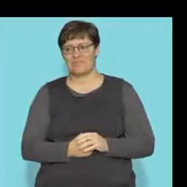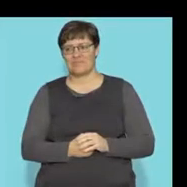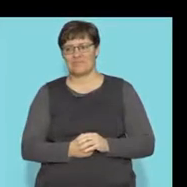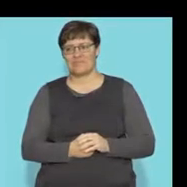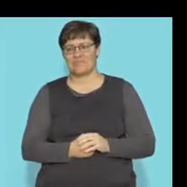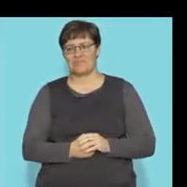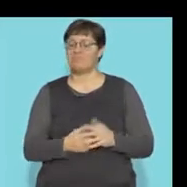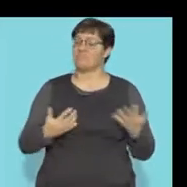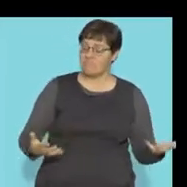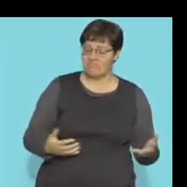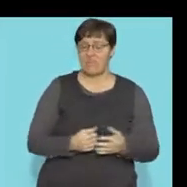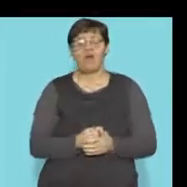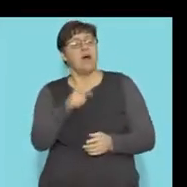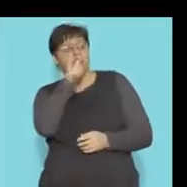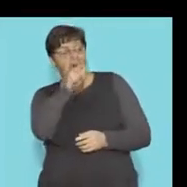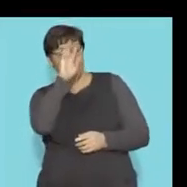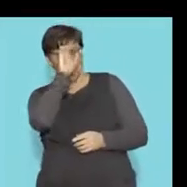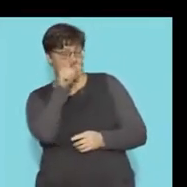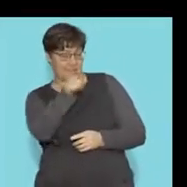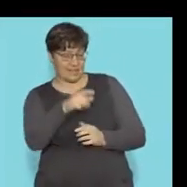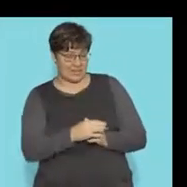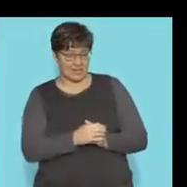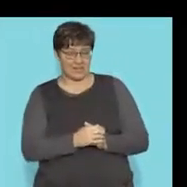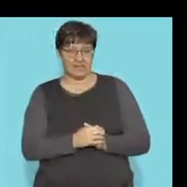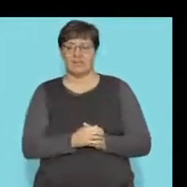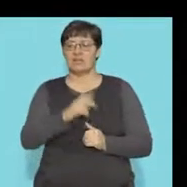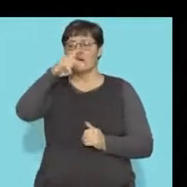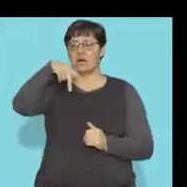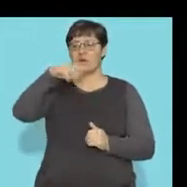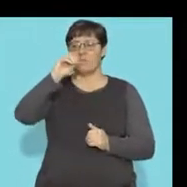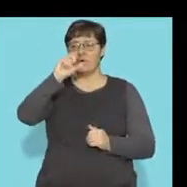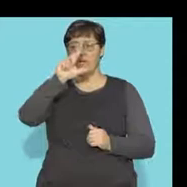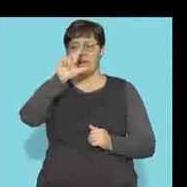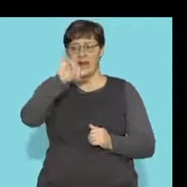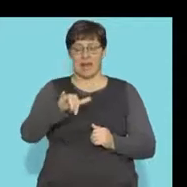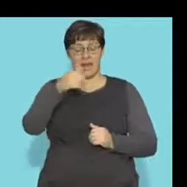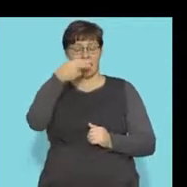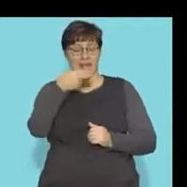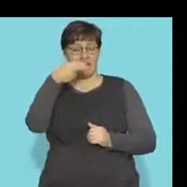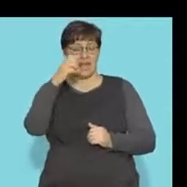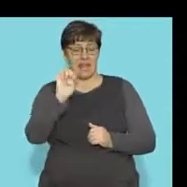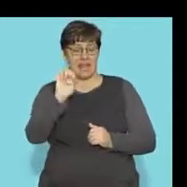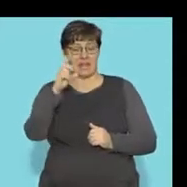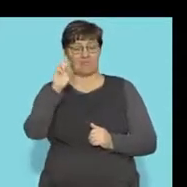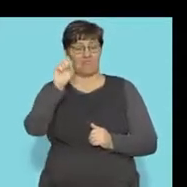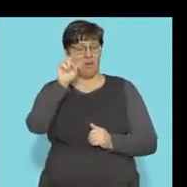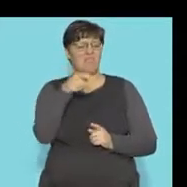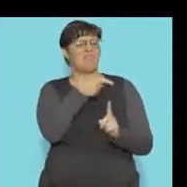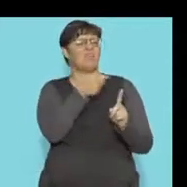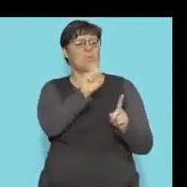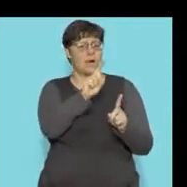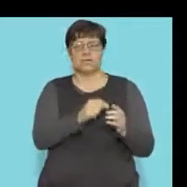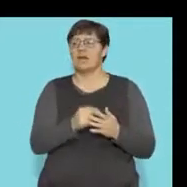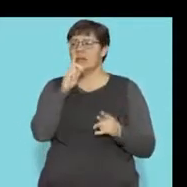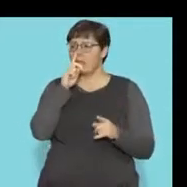Cool everyone, so I'm first going to remind you of what a polyhedron is. Then I'm also going to revise the definitions of surface